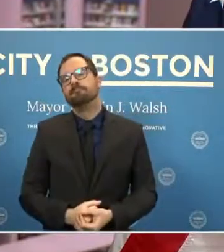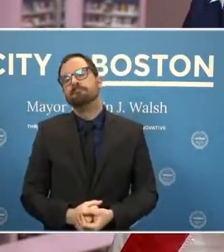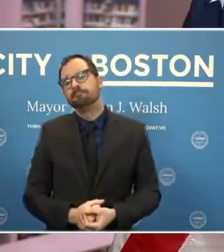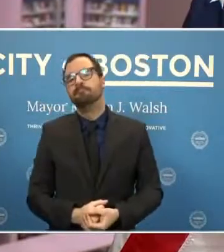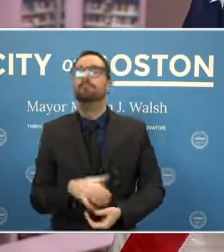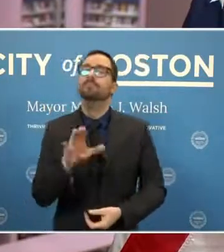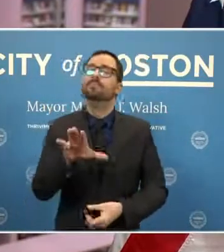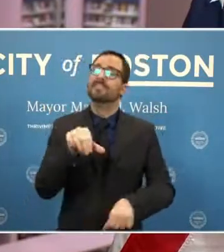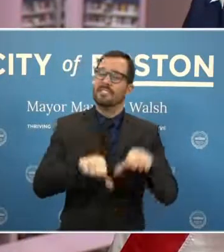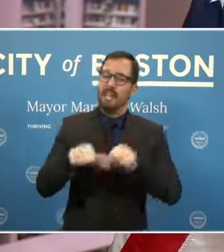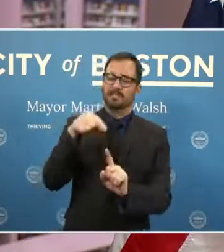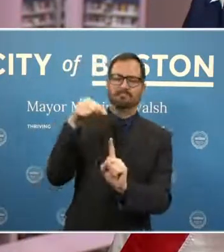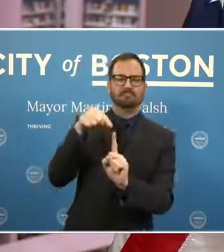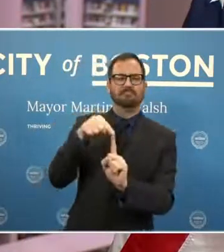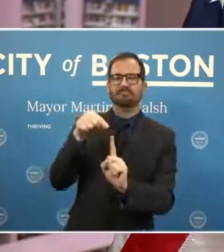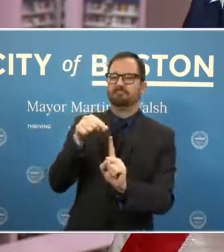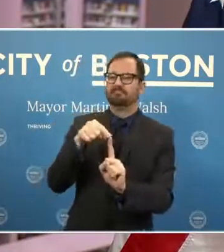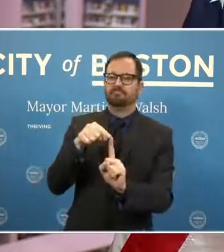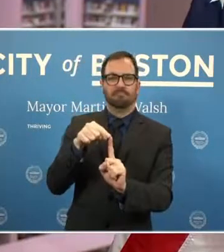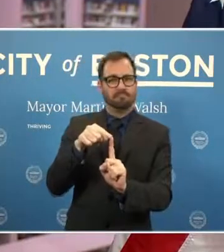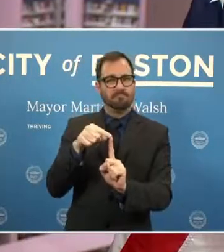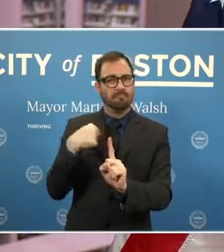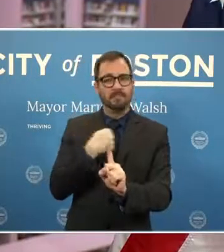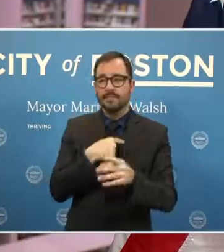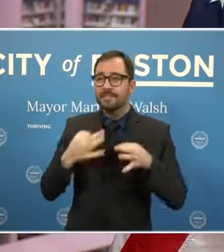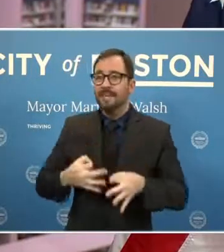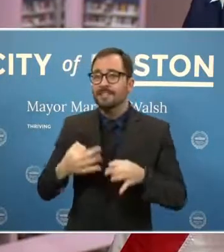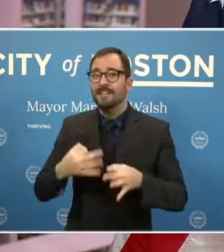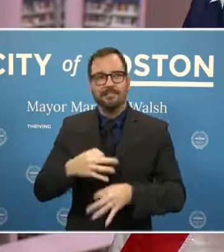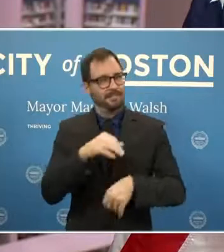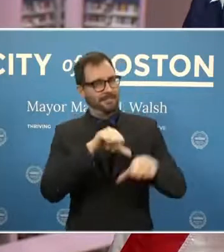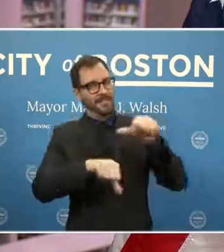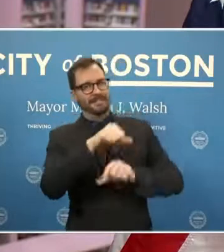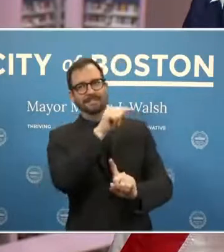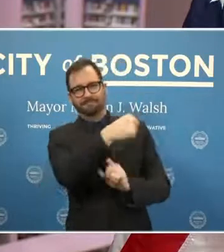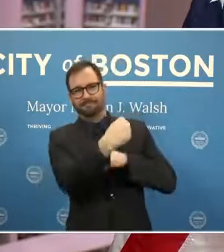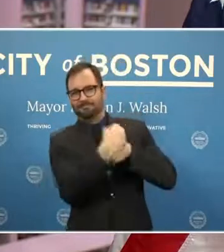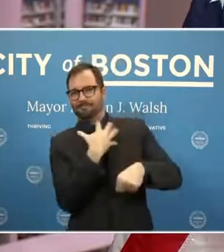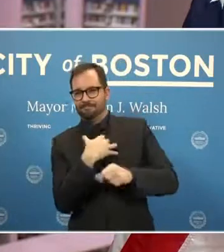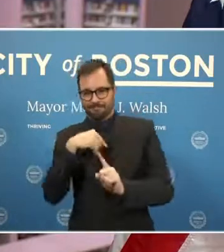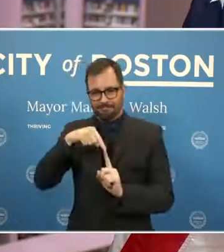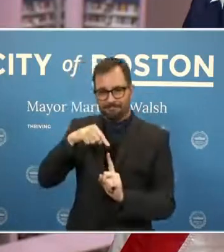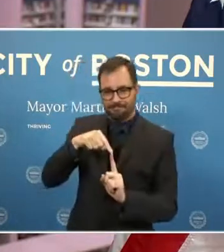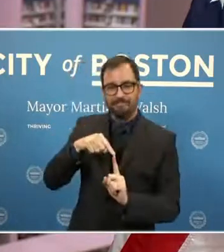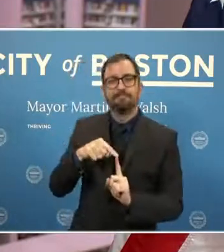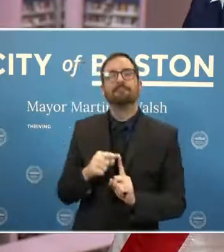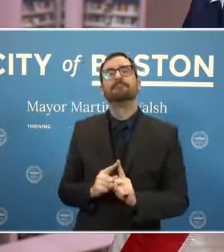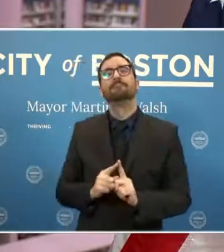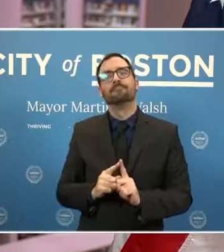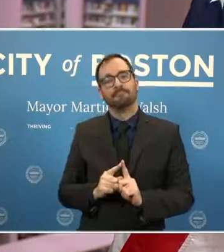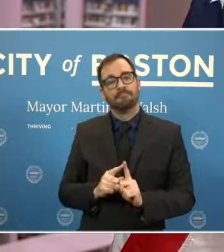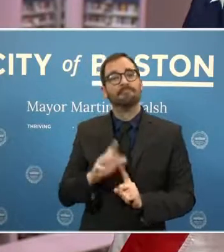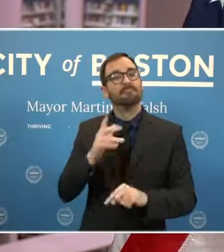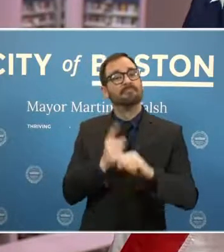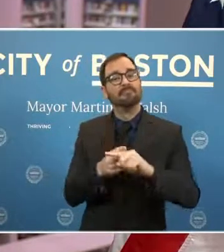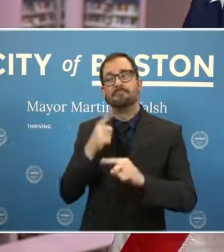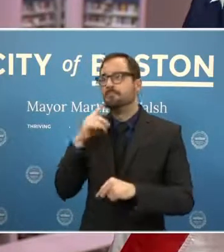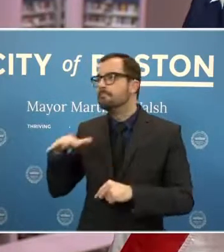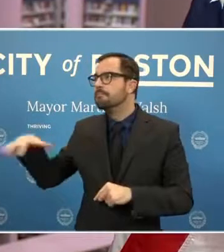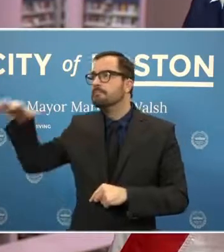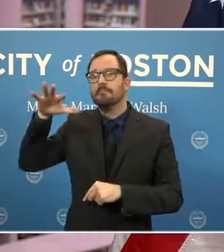as a community, protecting our city. That's why I made sure that Boston never strayed from the Paris Agreement, even when the White House